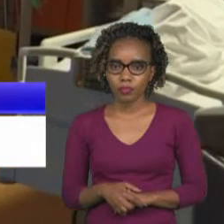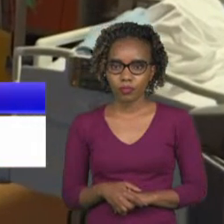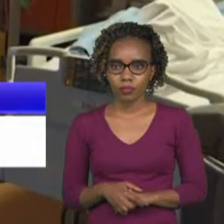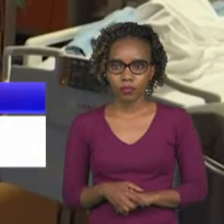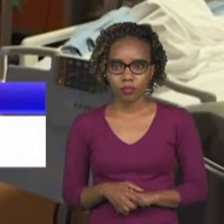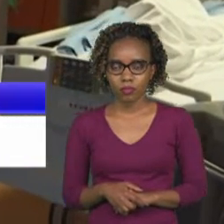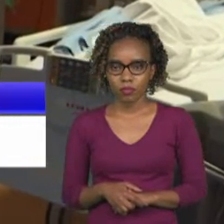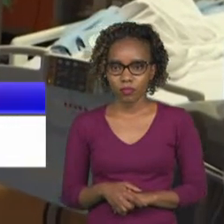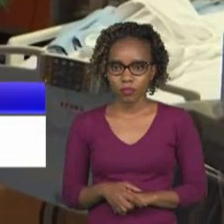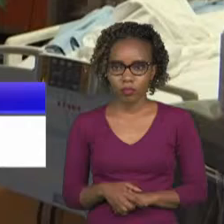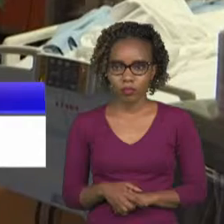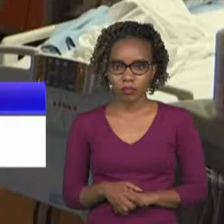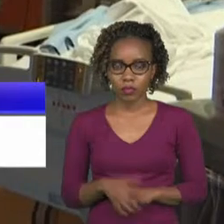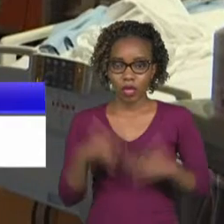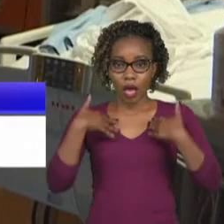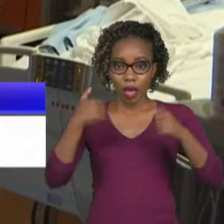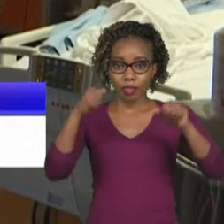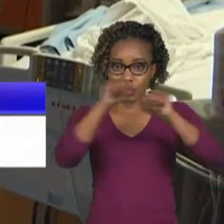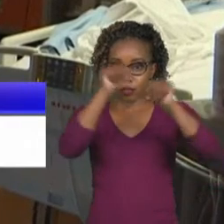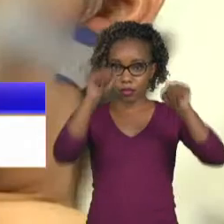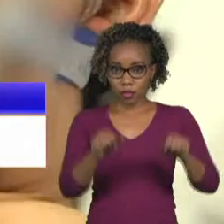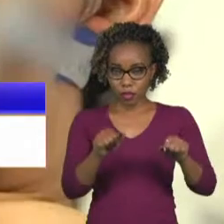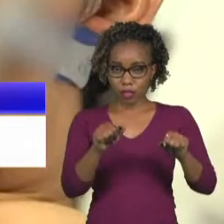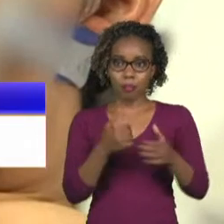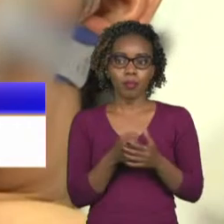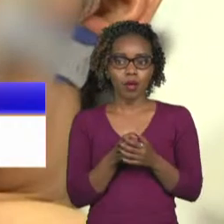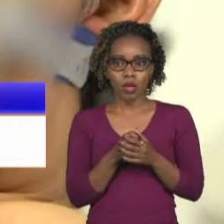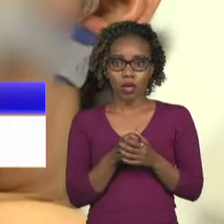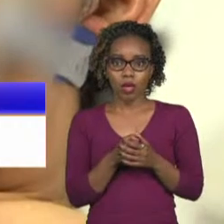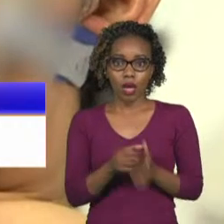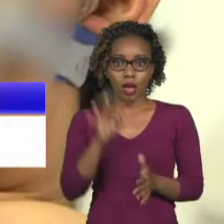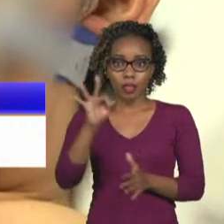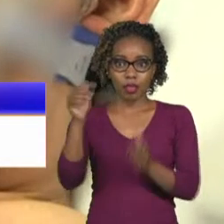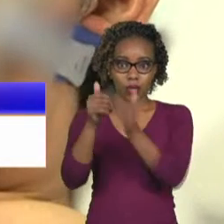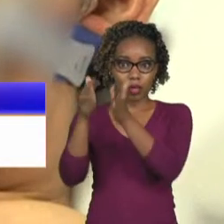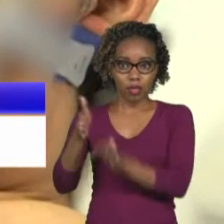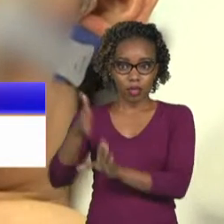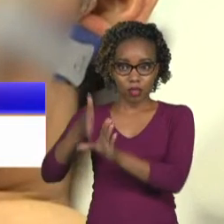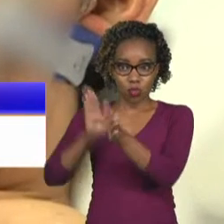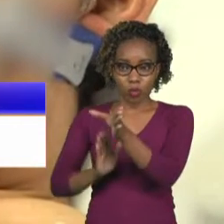Faced with a dysfunctional health system and the resignation of 3 local leaders,